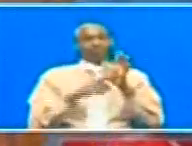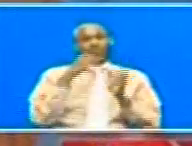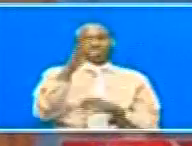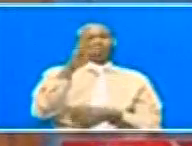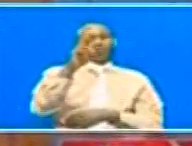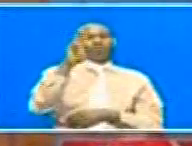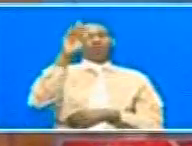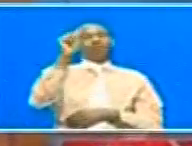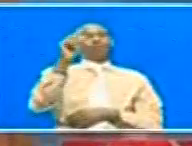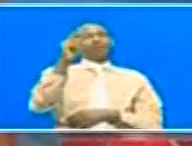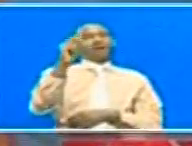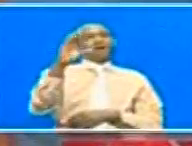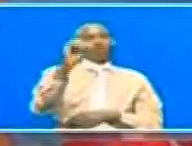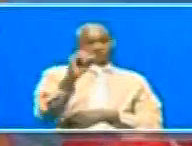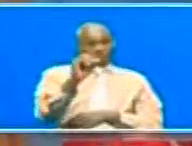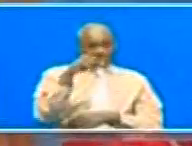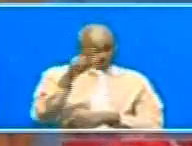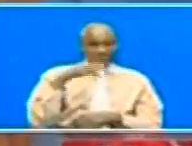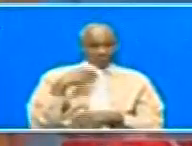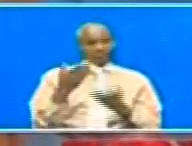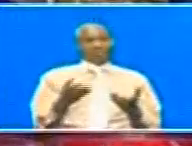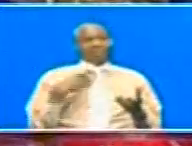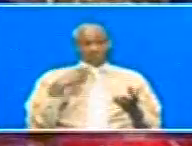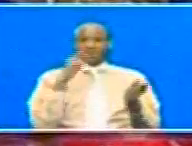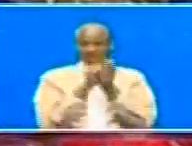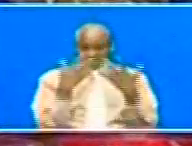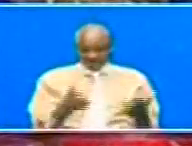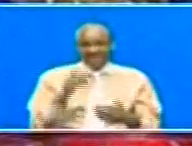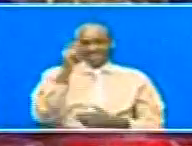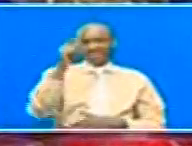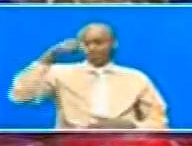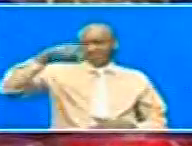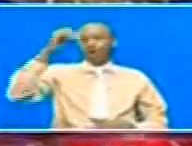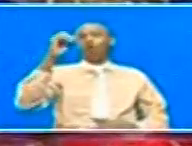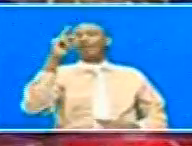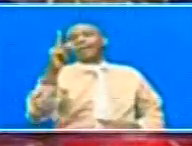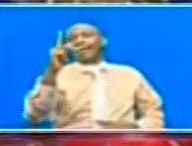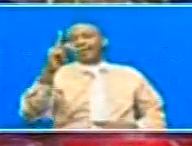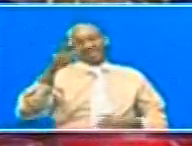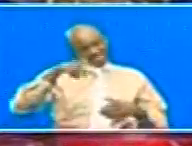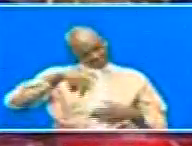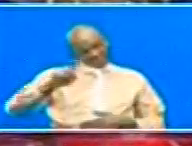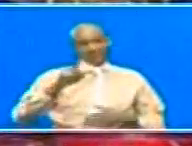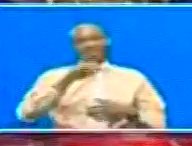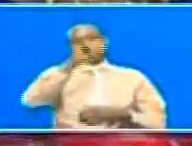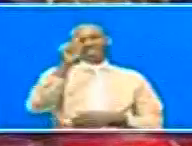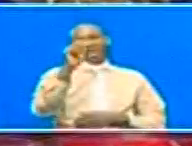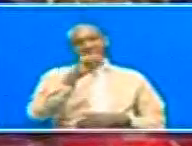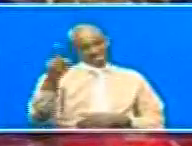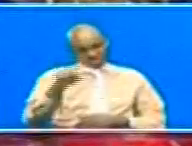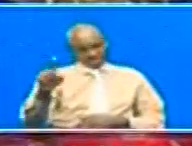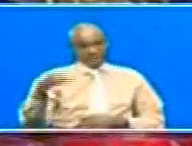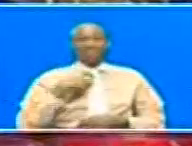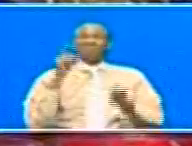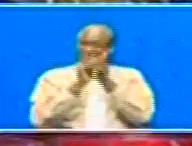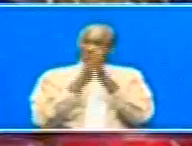that is the epitome. Franco as in TPOK? TPOK Jazz. Luambo Luanzo Makiadi.